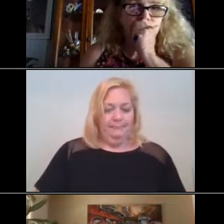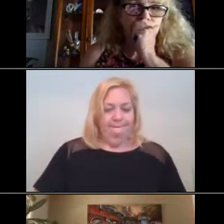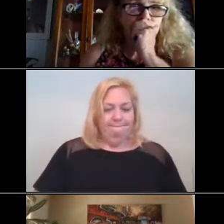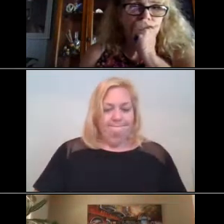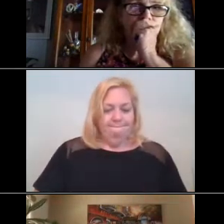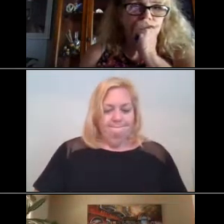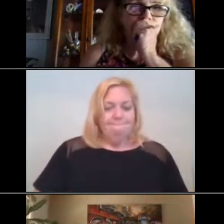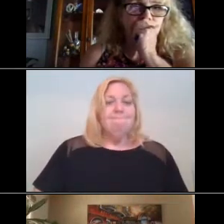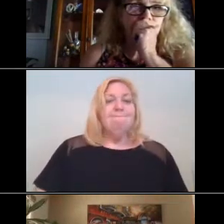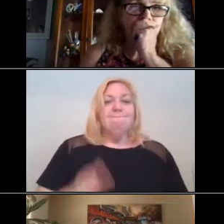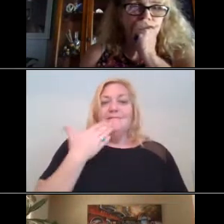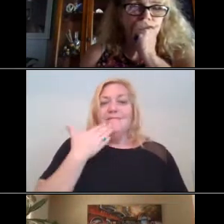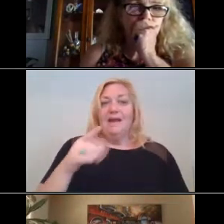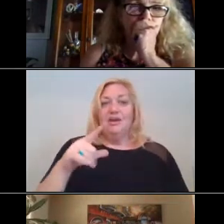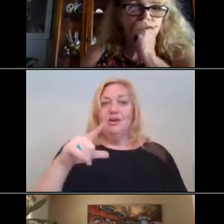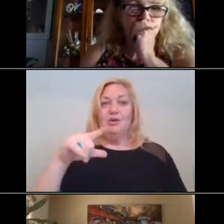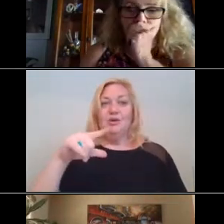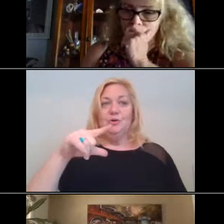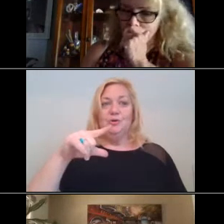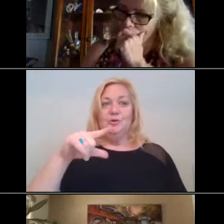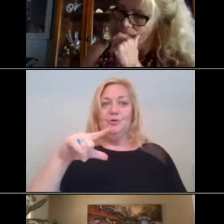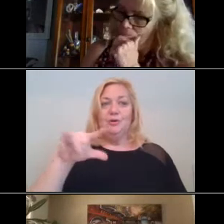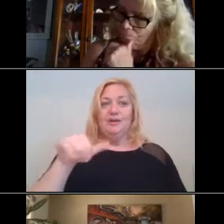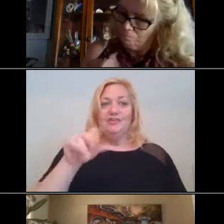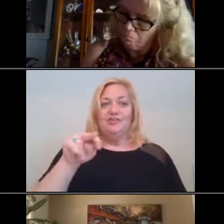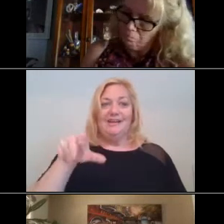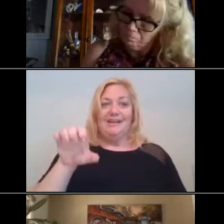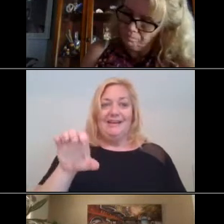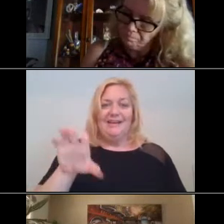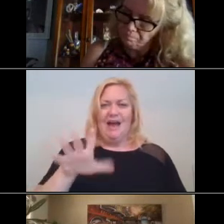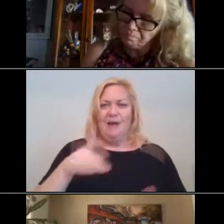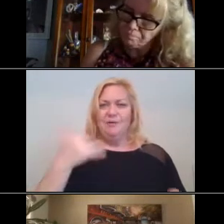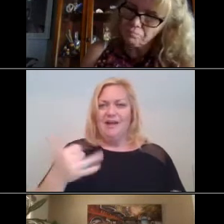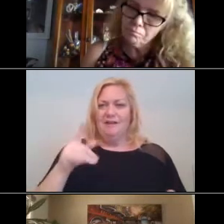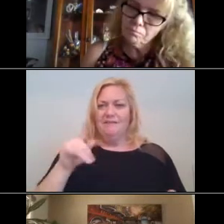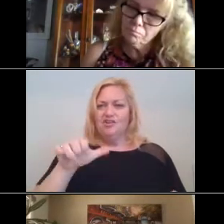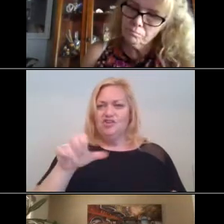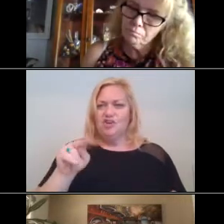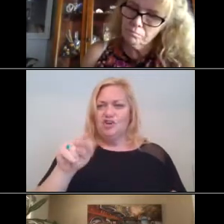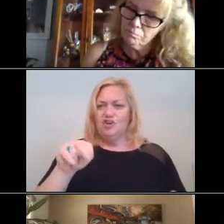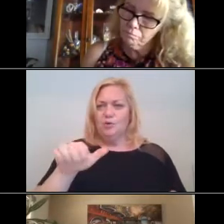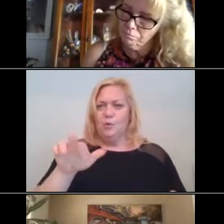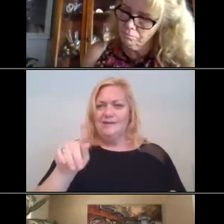Thanks, Jeannie. And I'll double check now if Chair Norton is on the line yet.